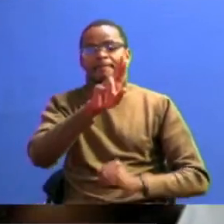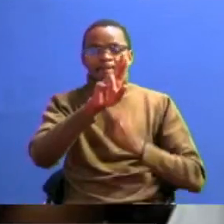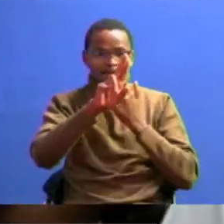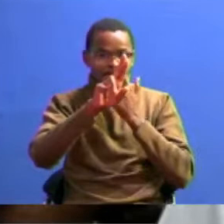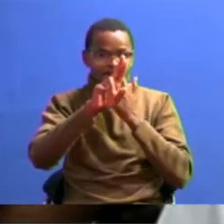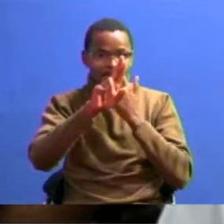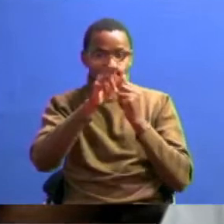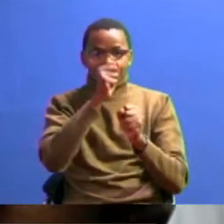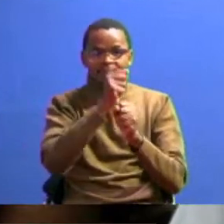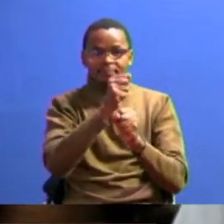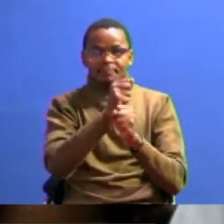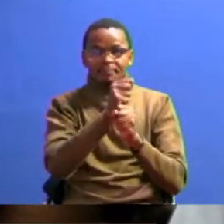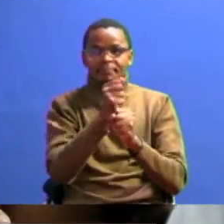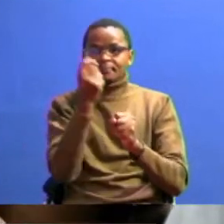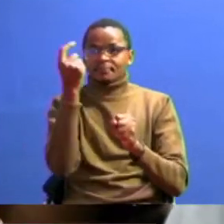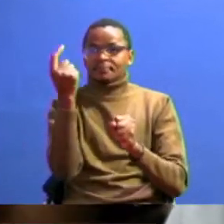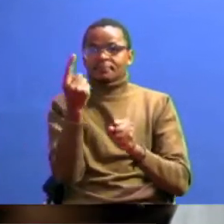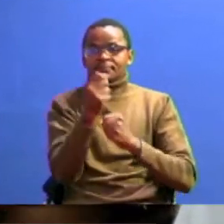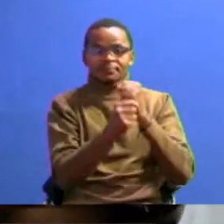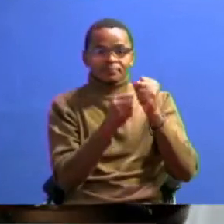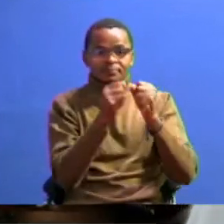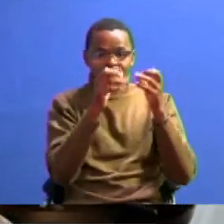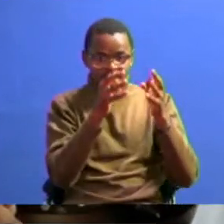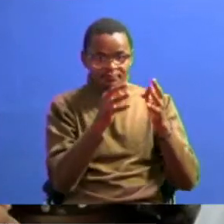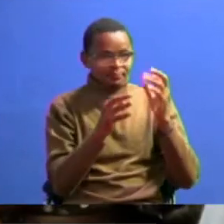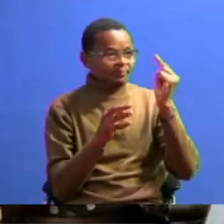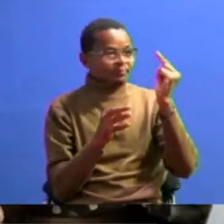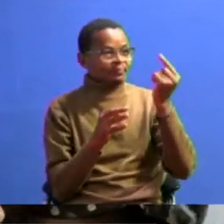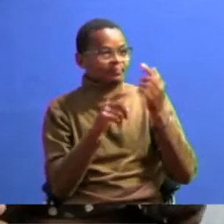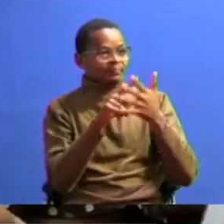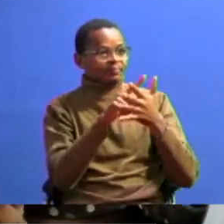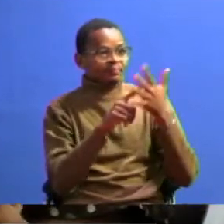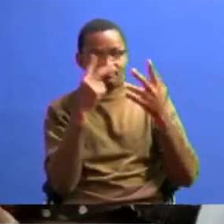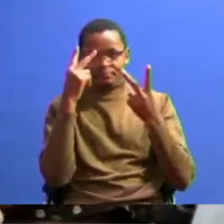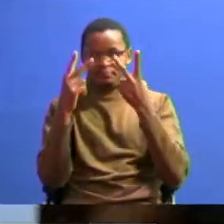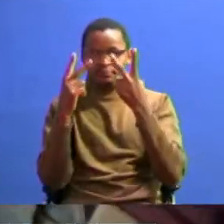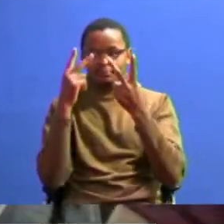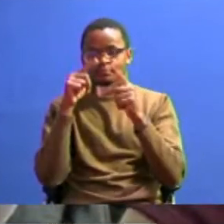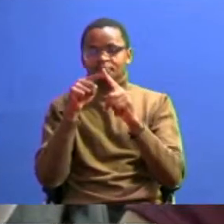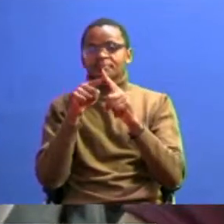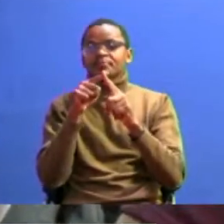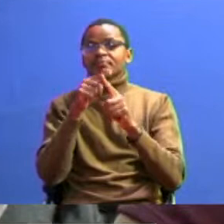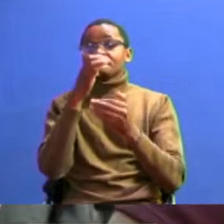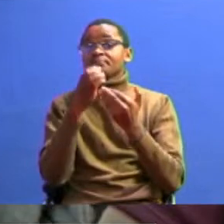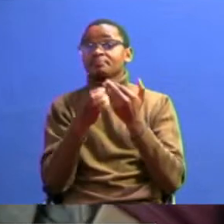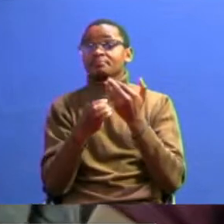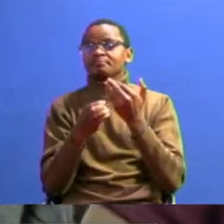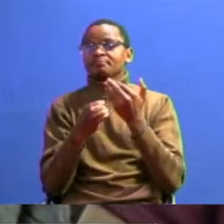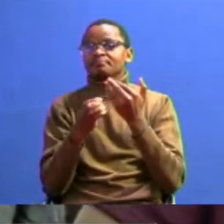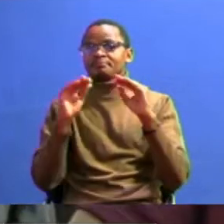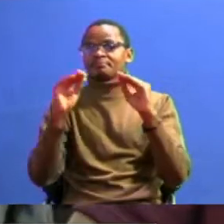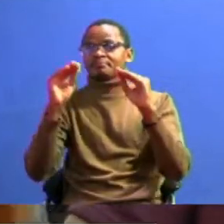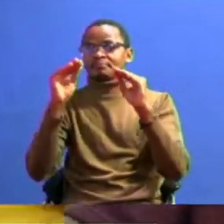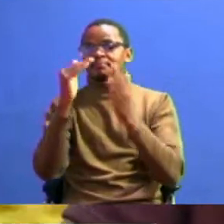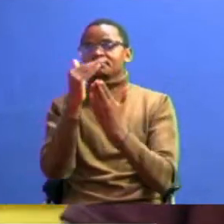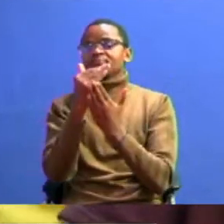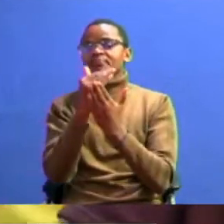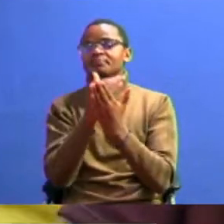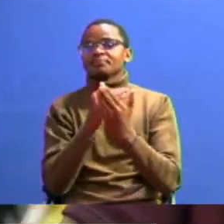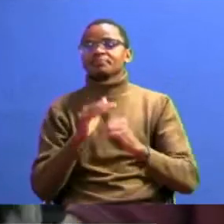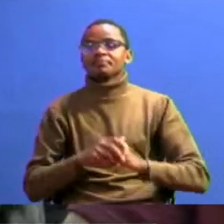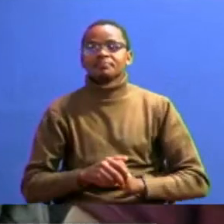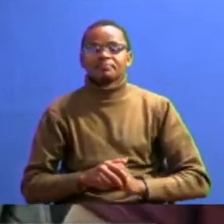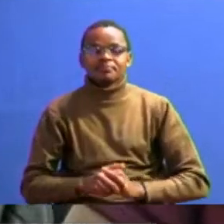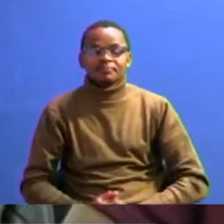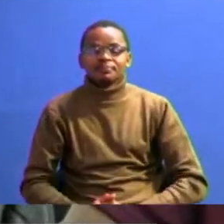University. Do you do this every year? And if this is the first, what are you looking forward to at the end of your sensitization program?